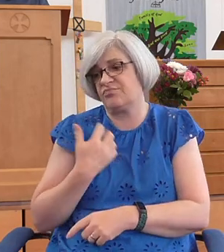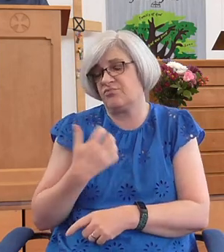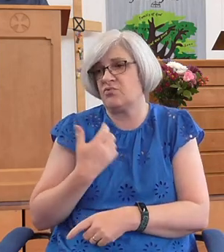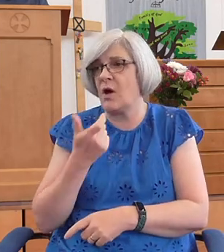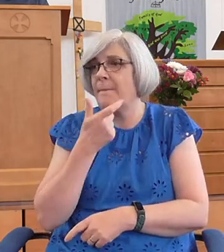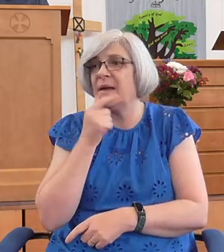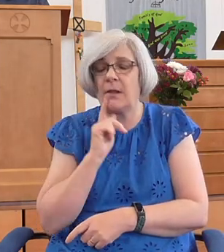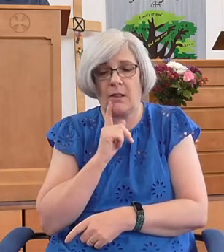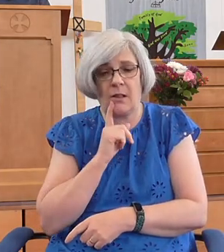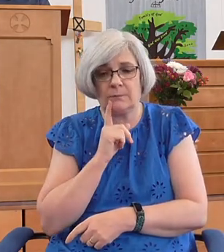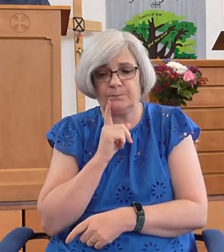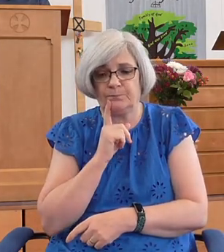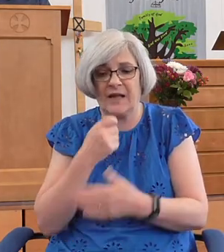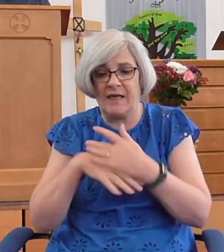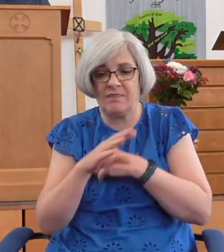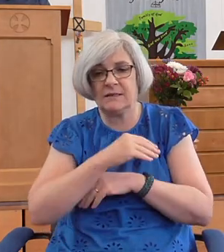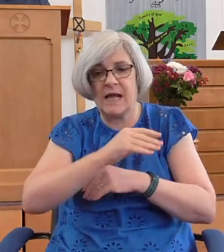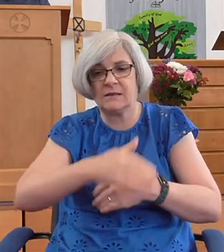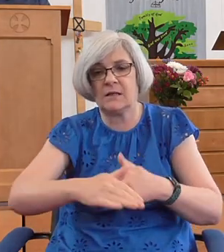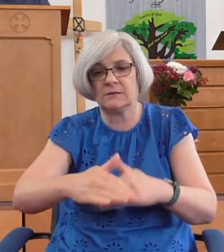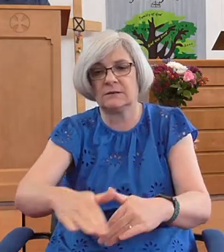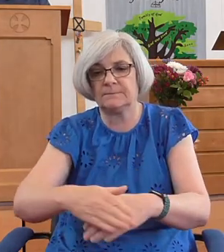rebellious Israelites in the desert,